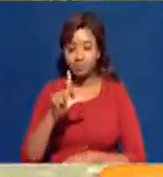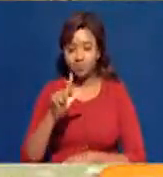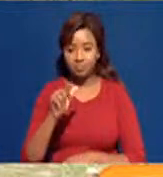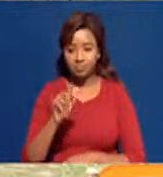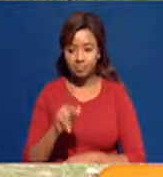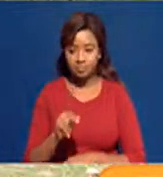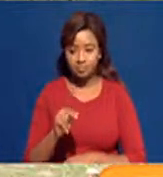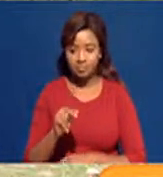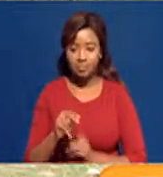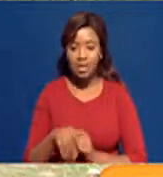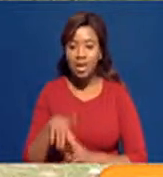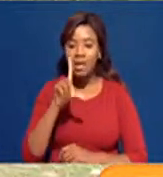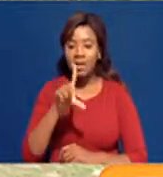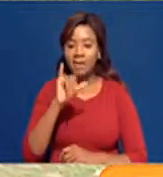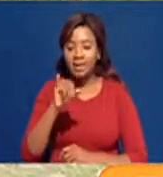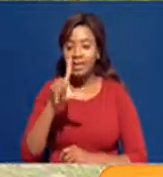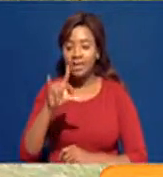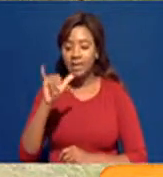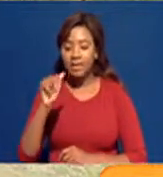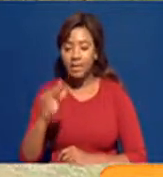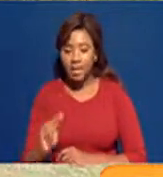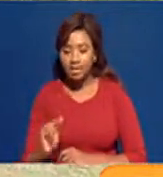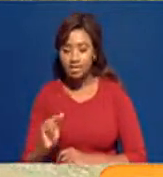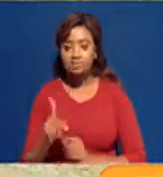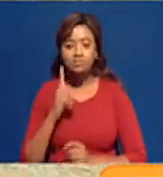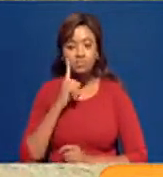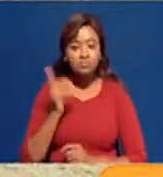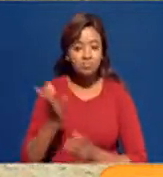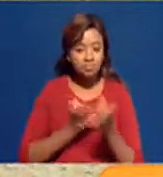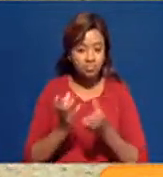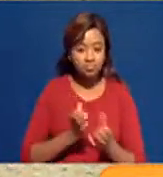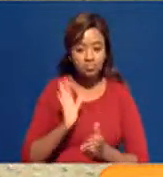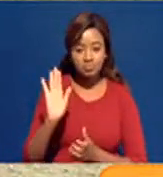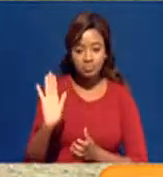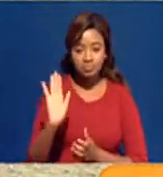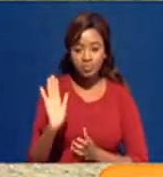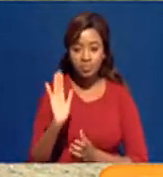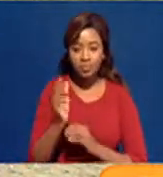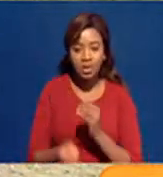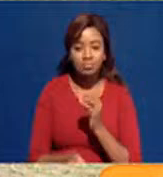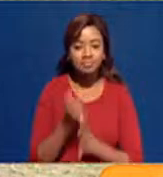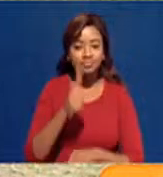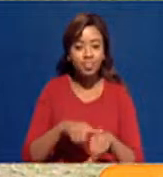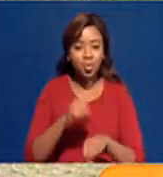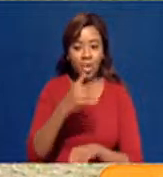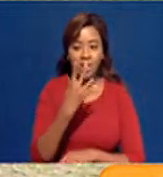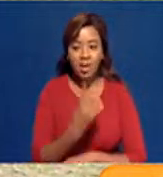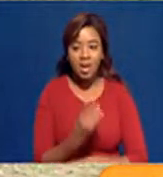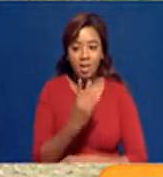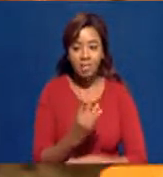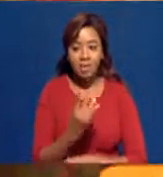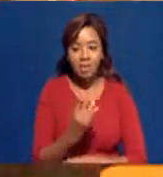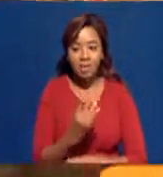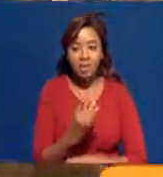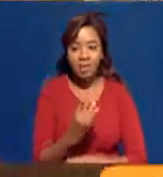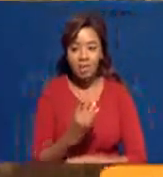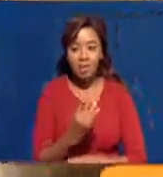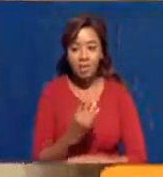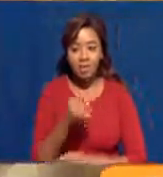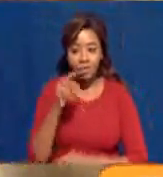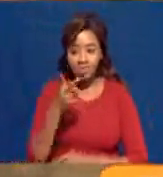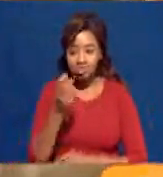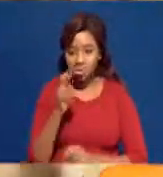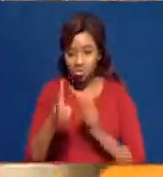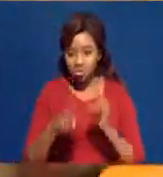Waithera, a poultry farmer, takes us through her business, which she established in April this year with the help of a